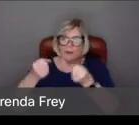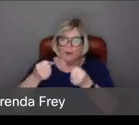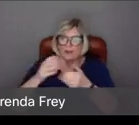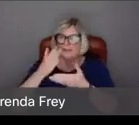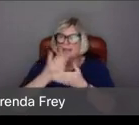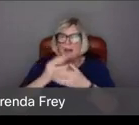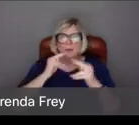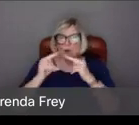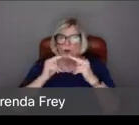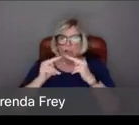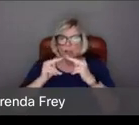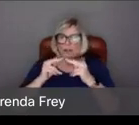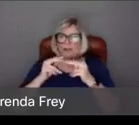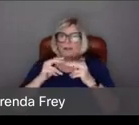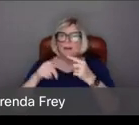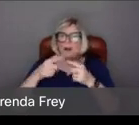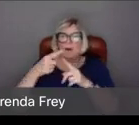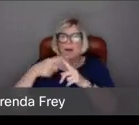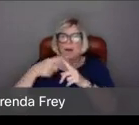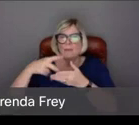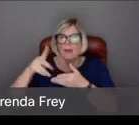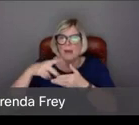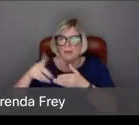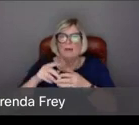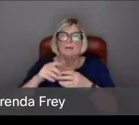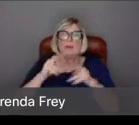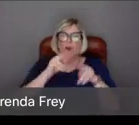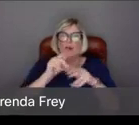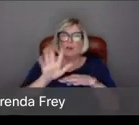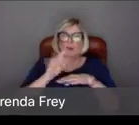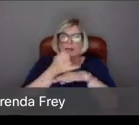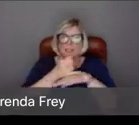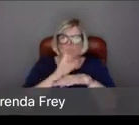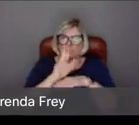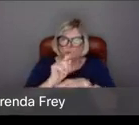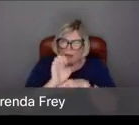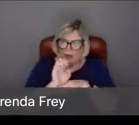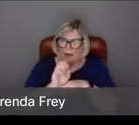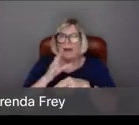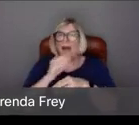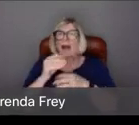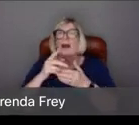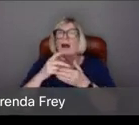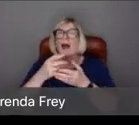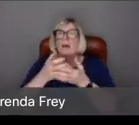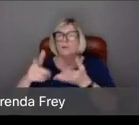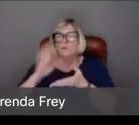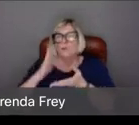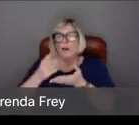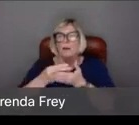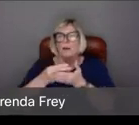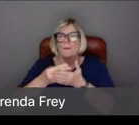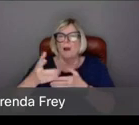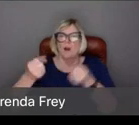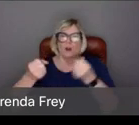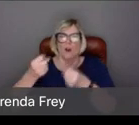the full price of the car, what you're going to end up paying, and the interest rate. The monthly payment it's not what you need to worry about, because